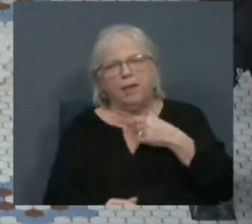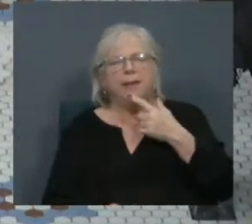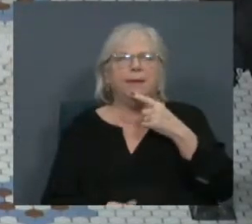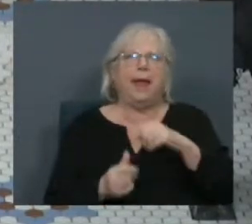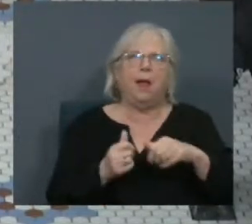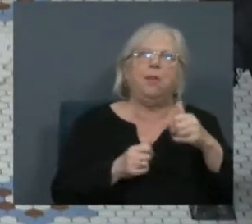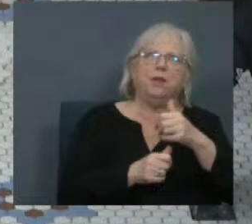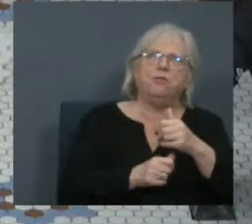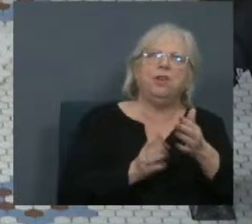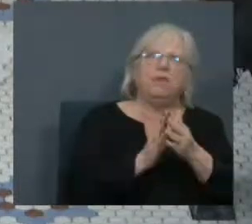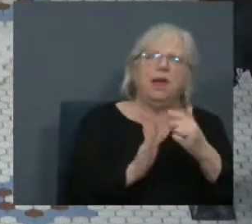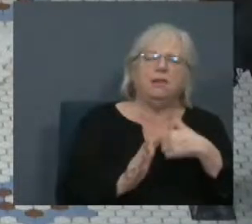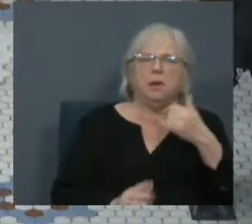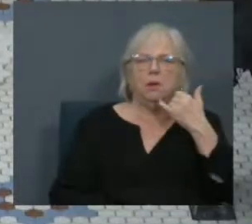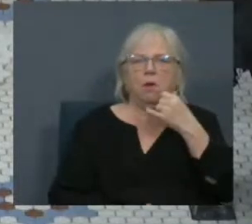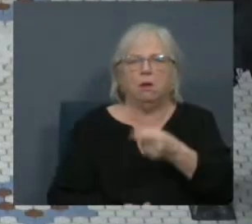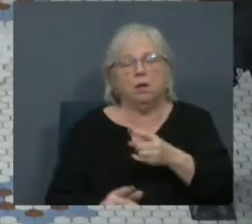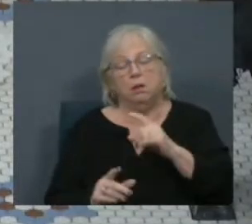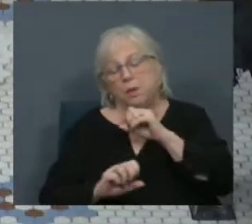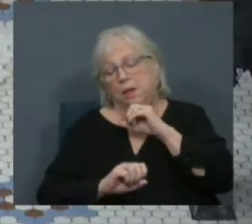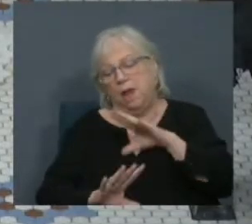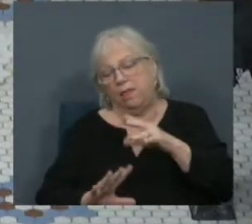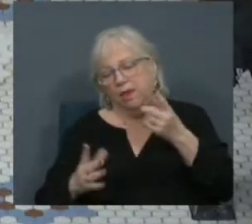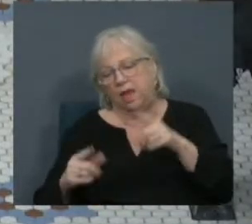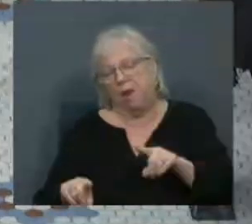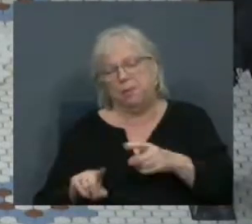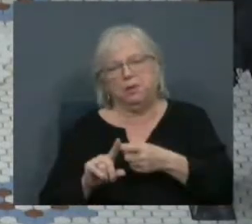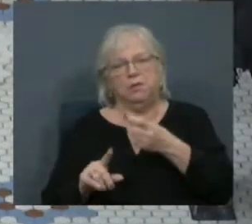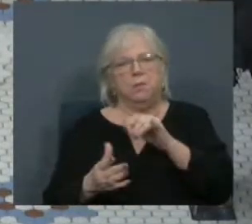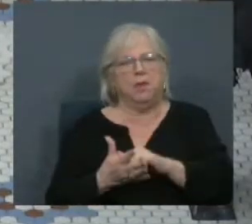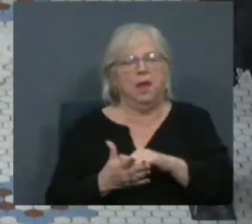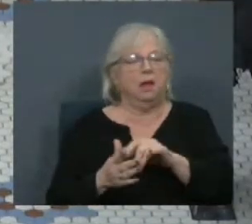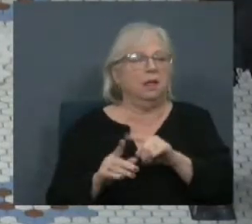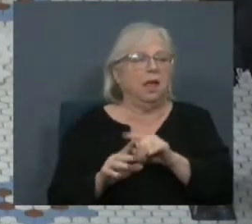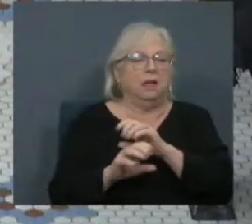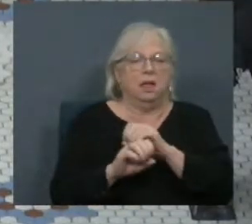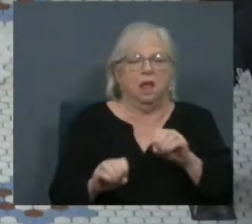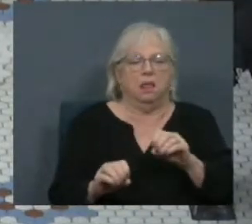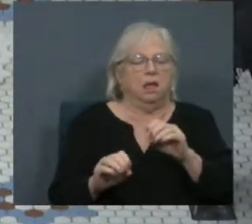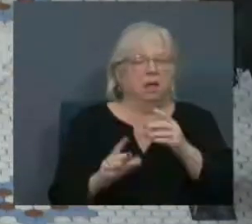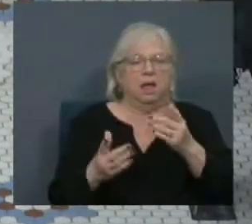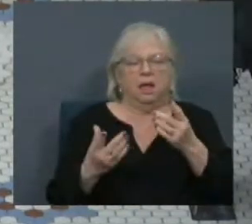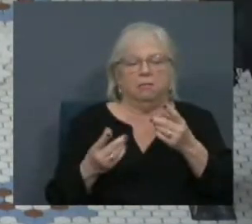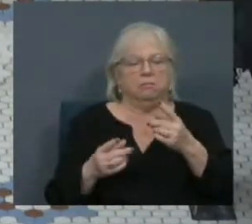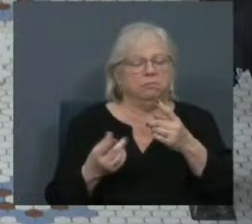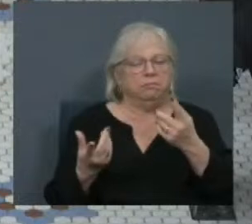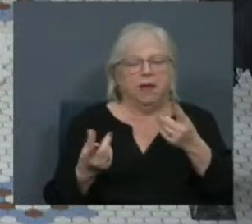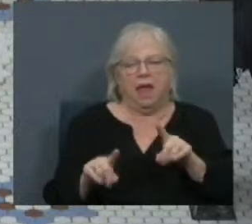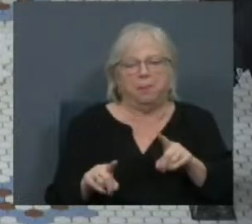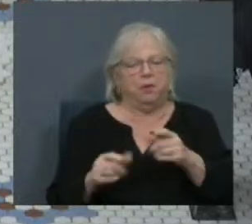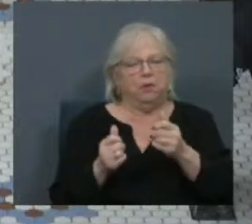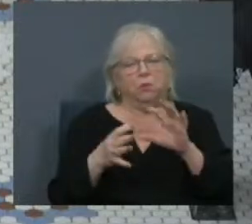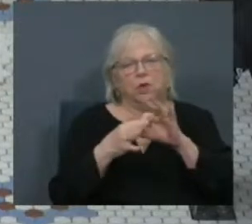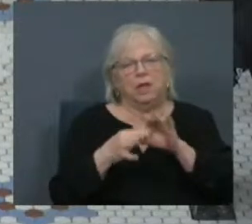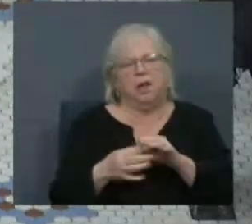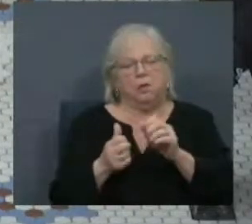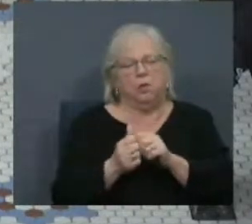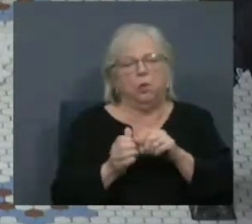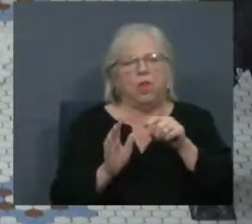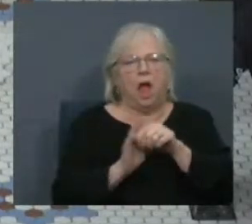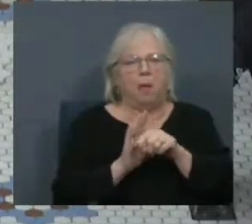And nothing comes from that, just like nothing came from anything to do with this homicide case. And within 3